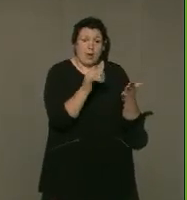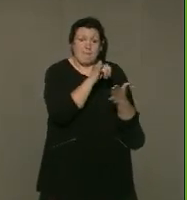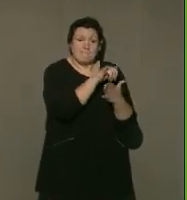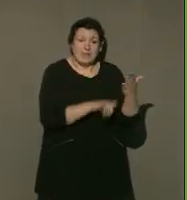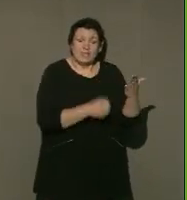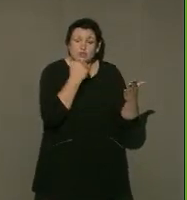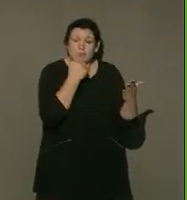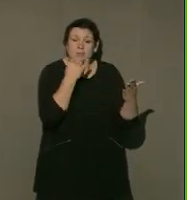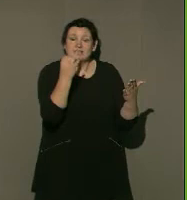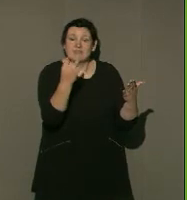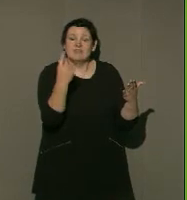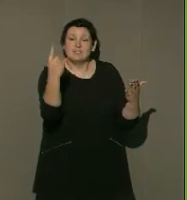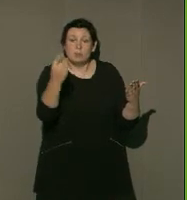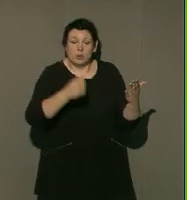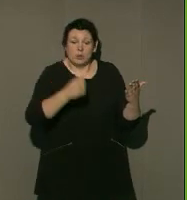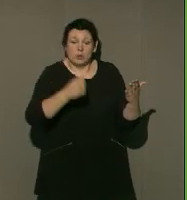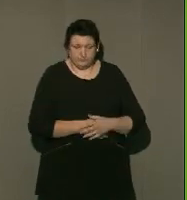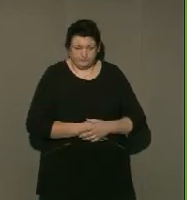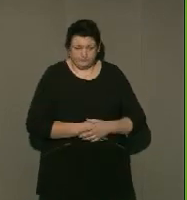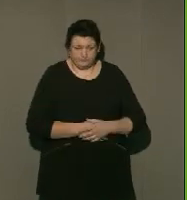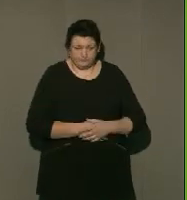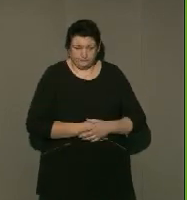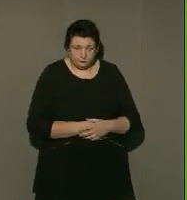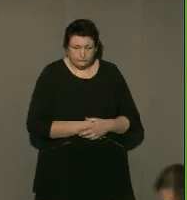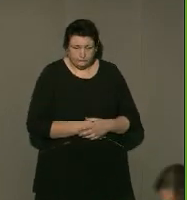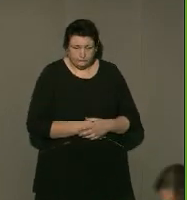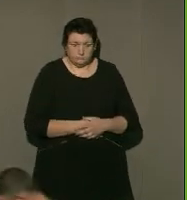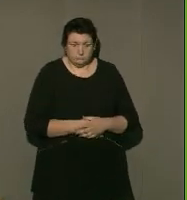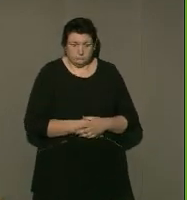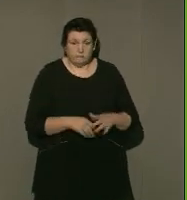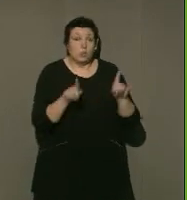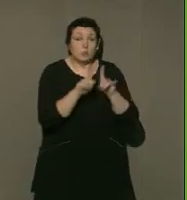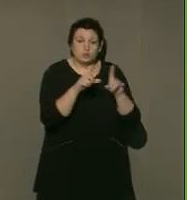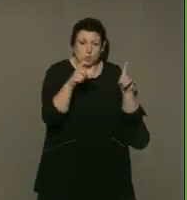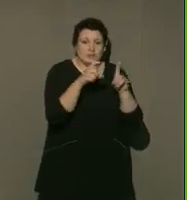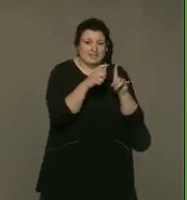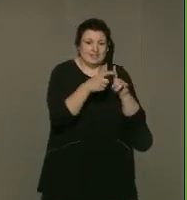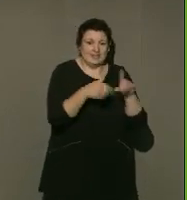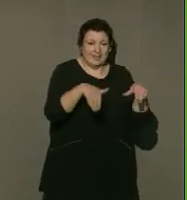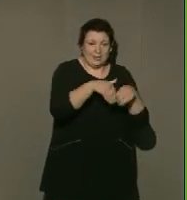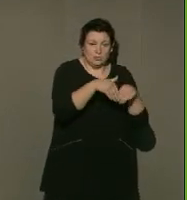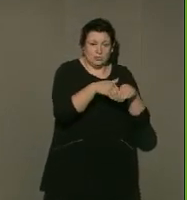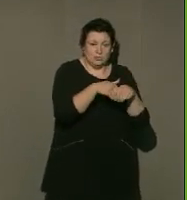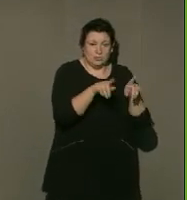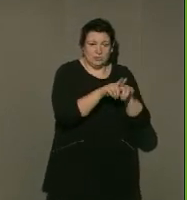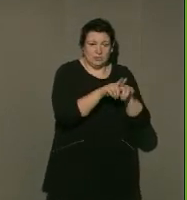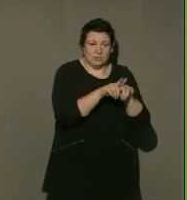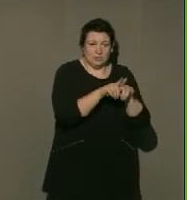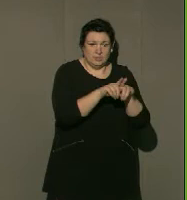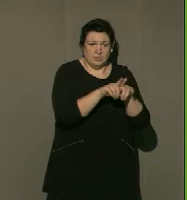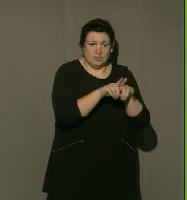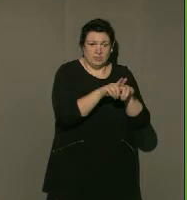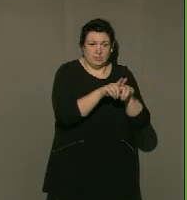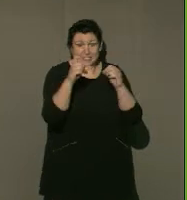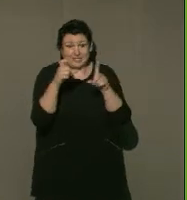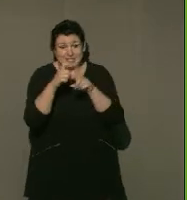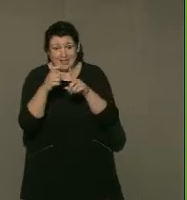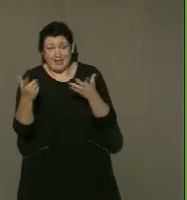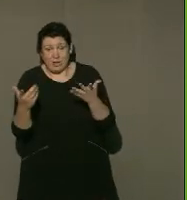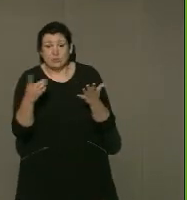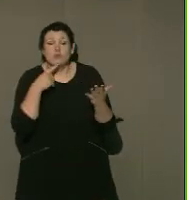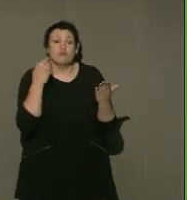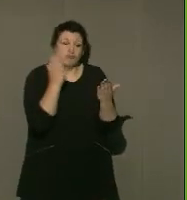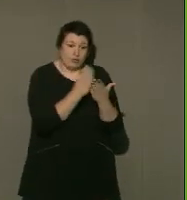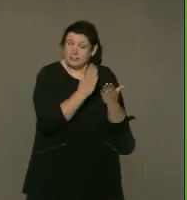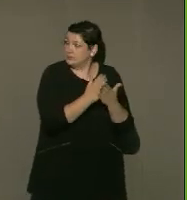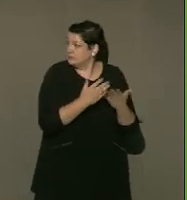71. Thank you. And D as well. Yes, I said A, B, C and D back in order. Alan